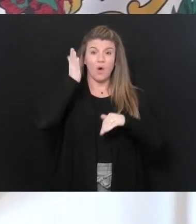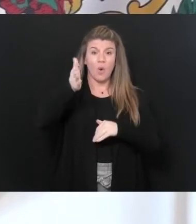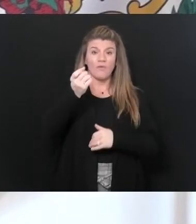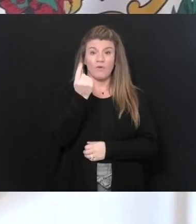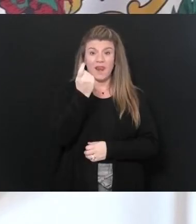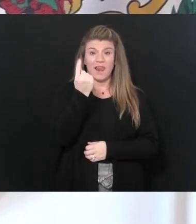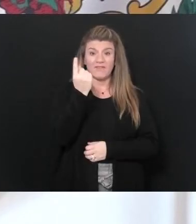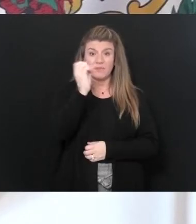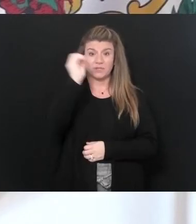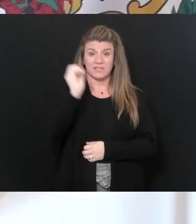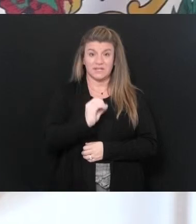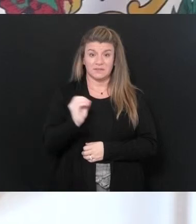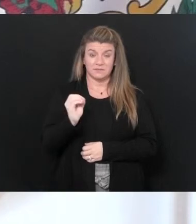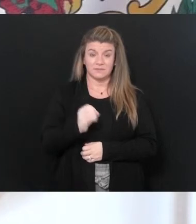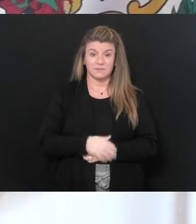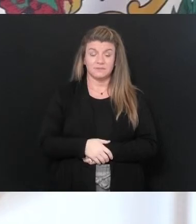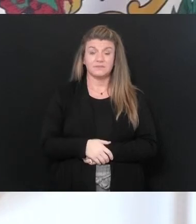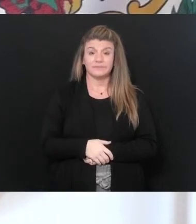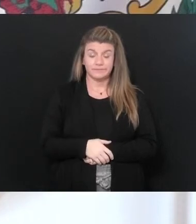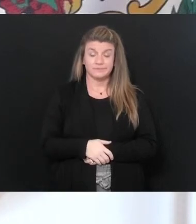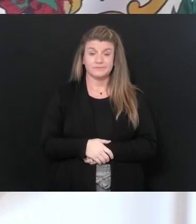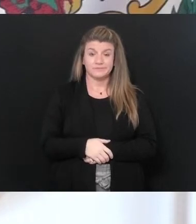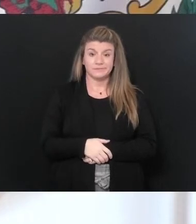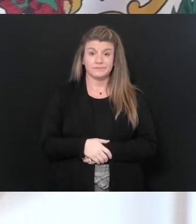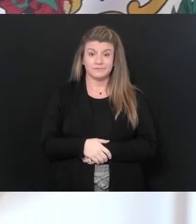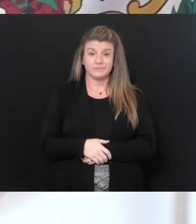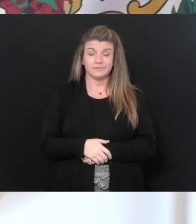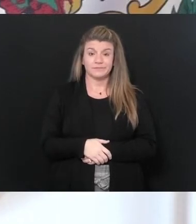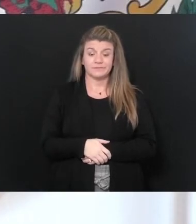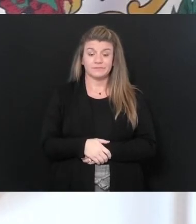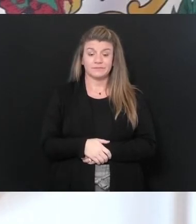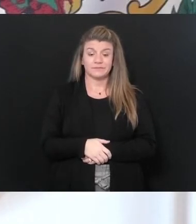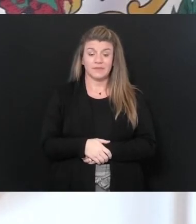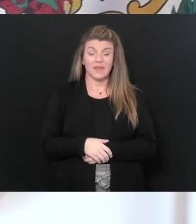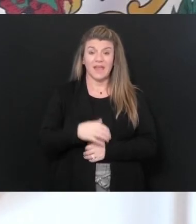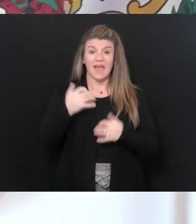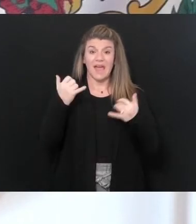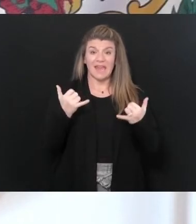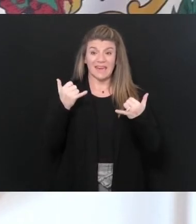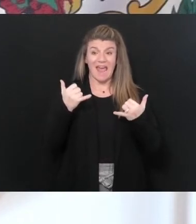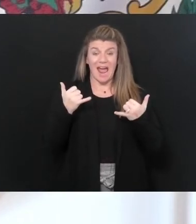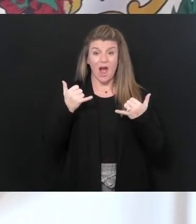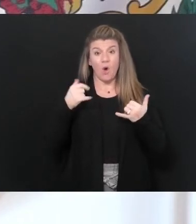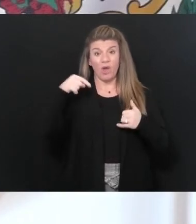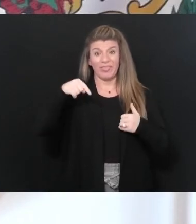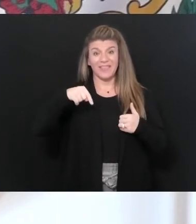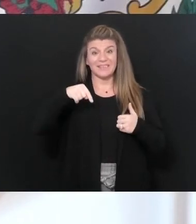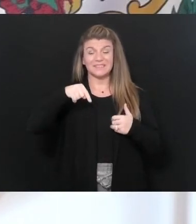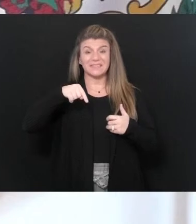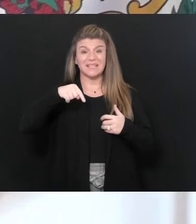11%. And I'm going to read to you that this is going across our nation